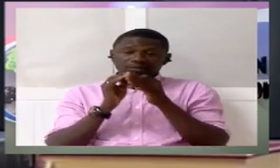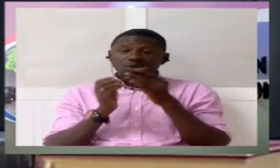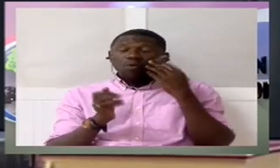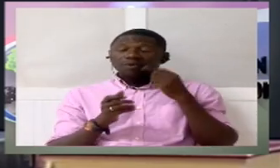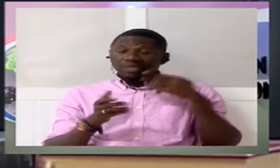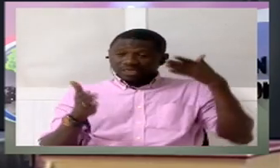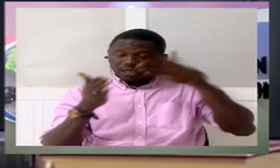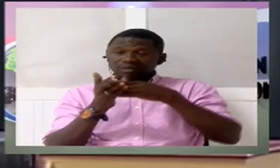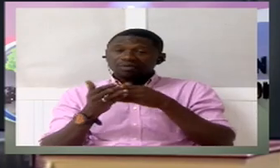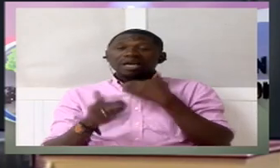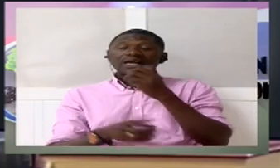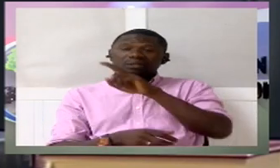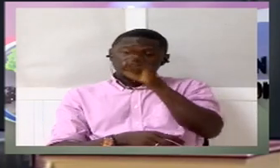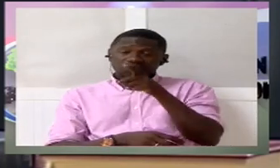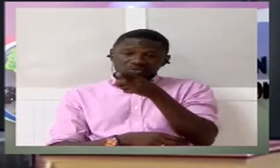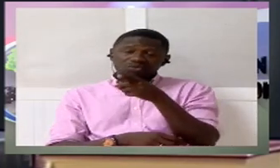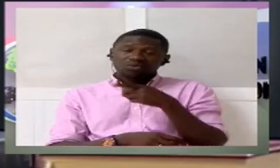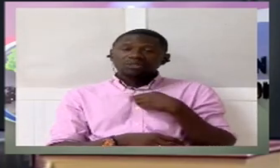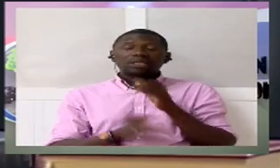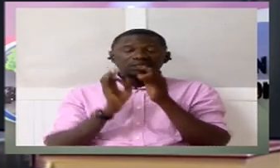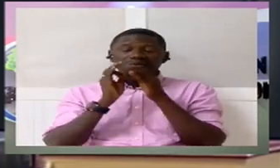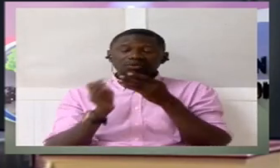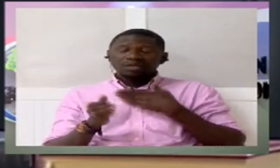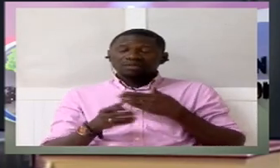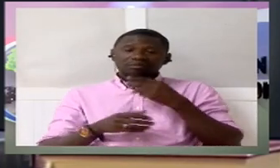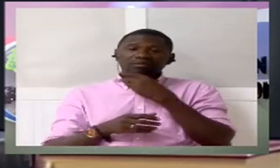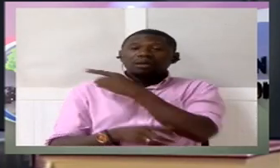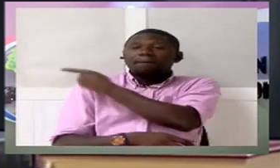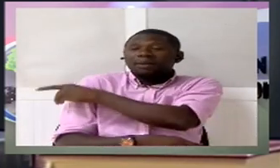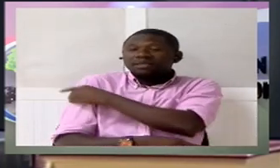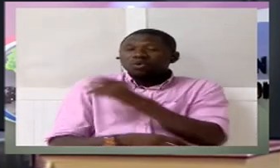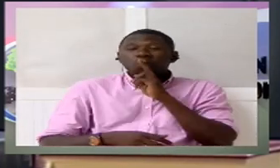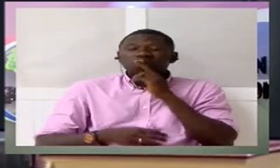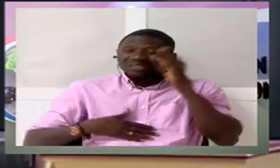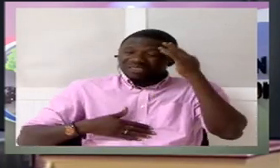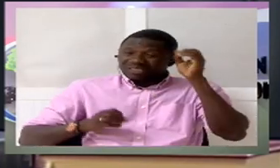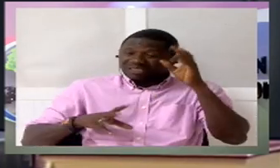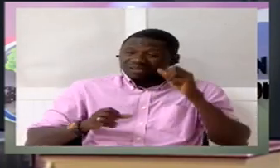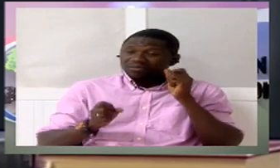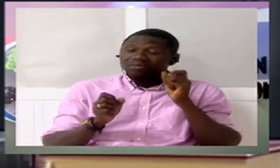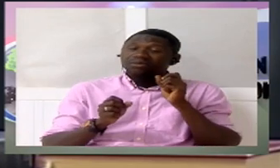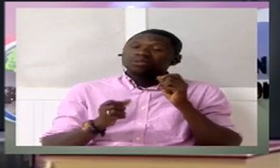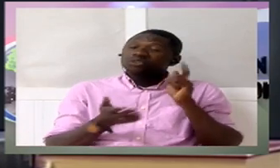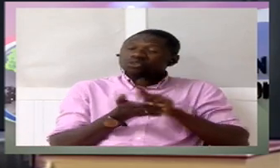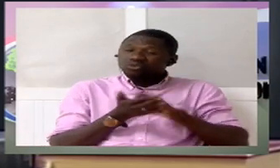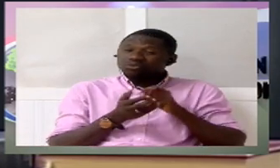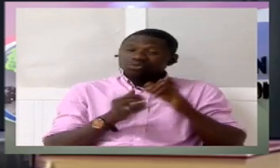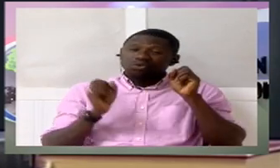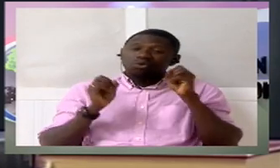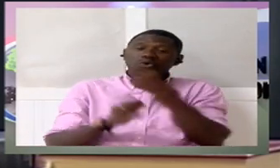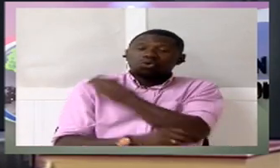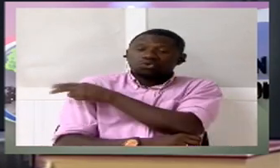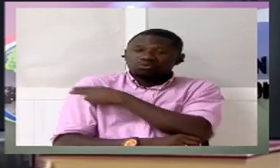they ask you, tell them that you have a patient that you were rushing to the hospital. That was what we